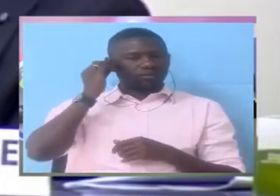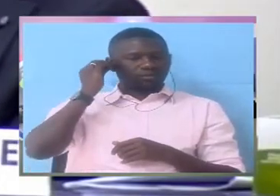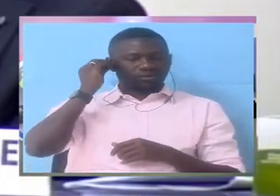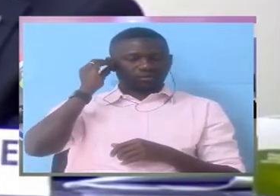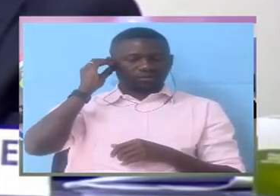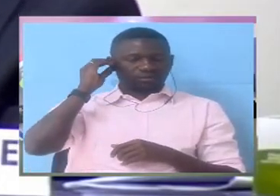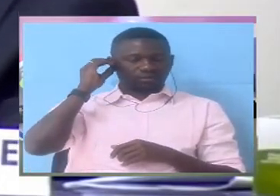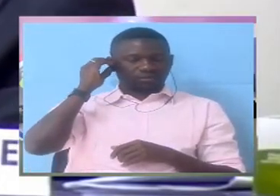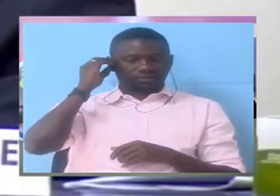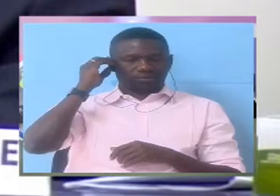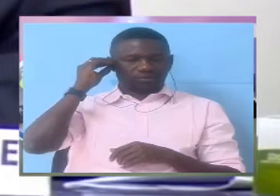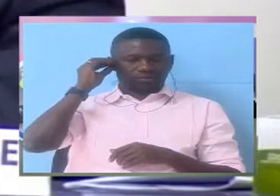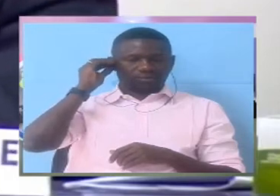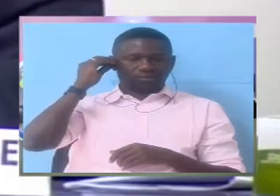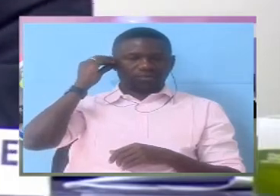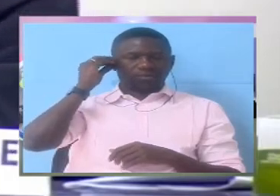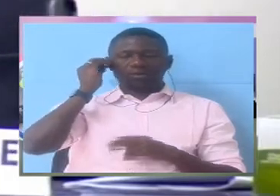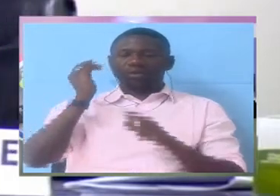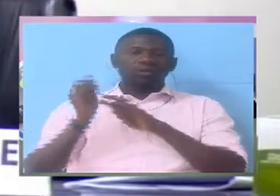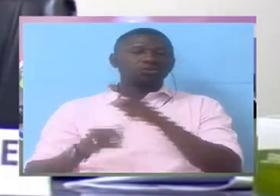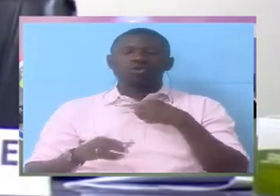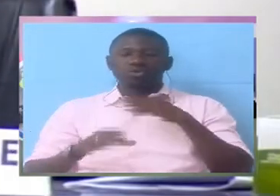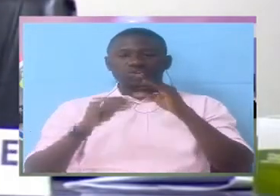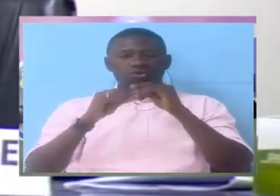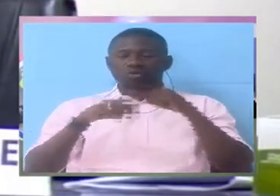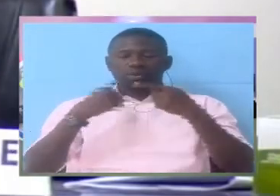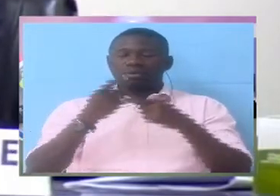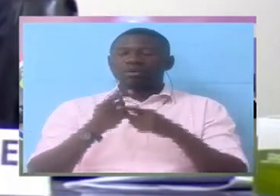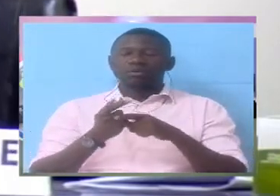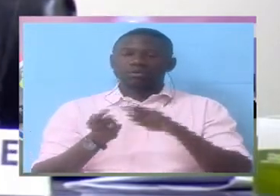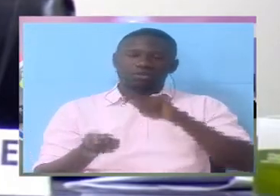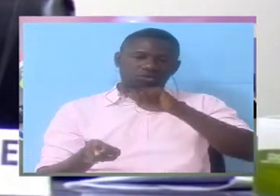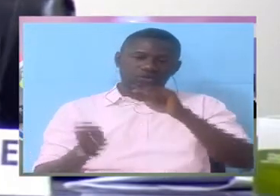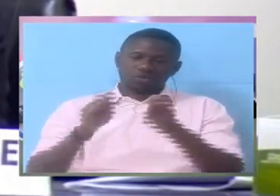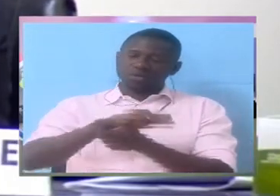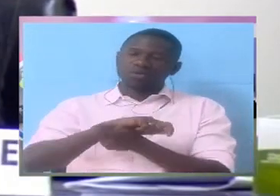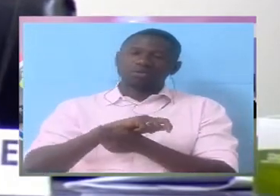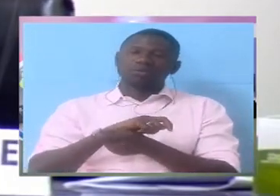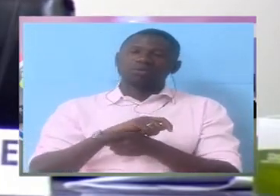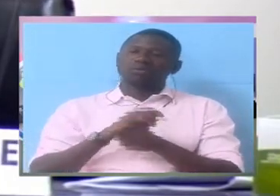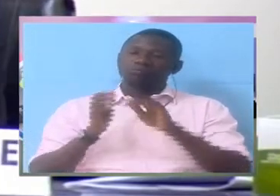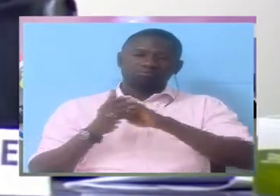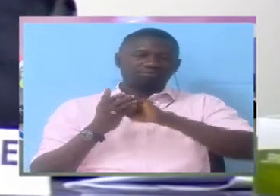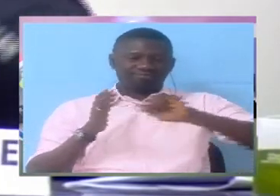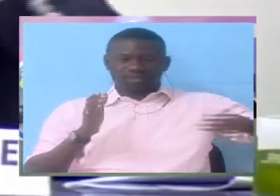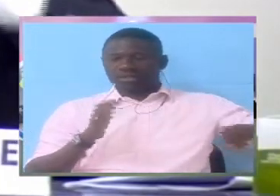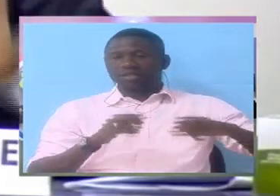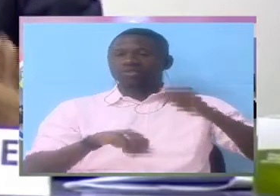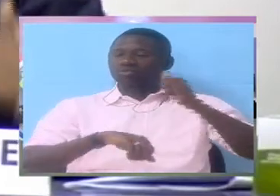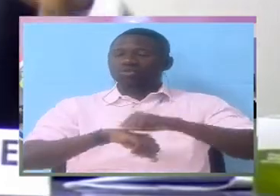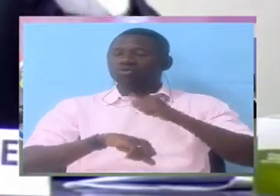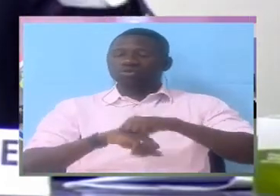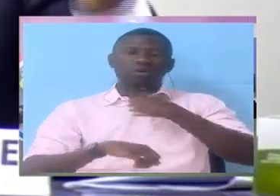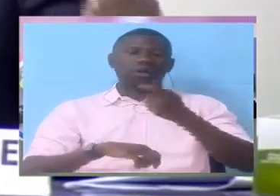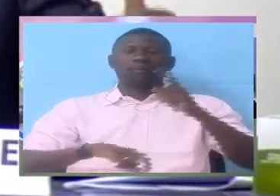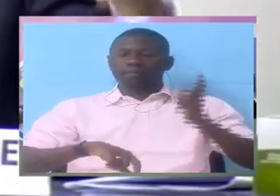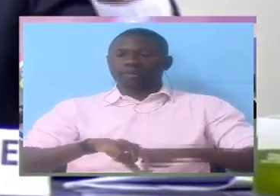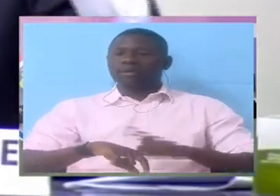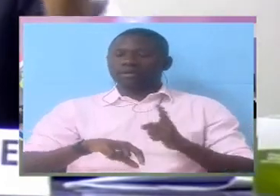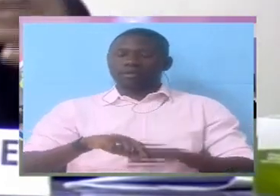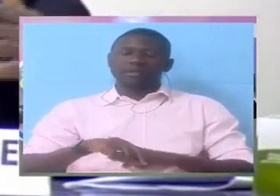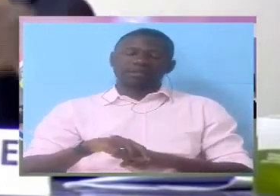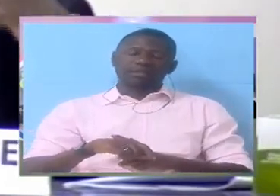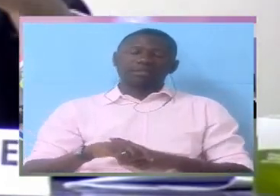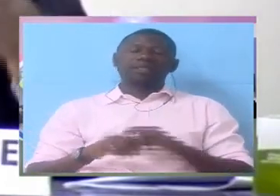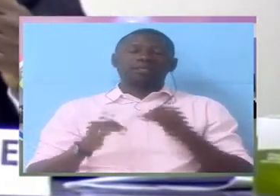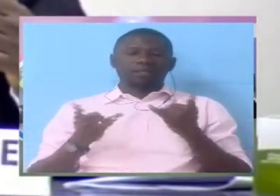Let's not talk about the reorganization to eliminate the tortures and the beatings. Let's talk about the